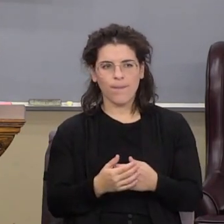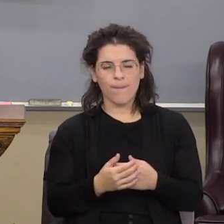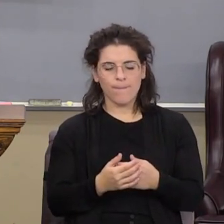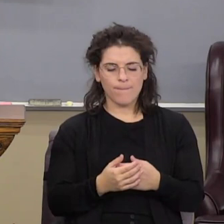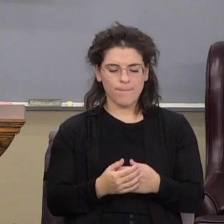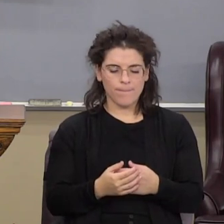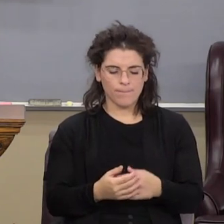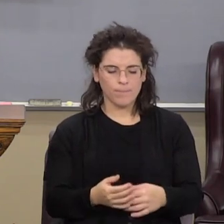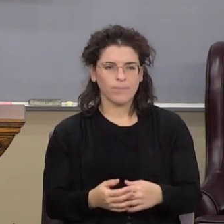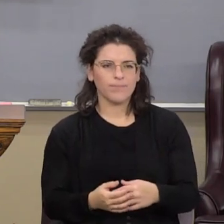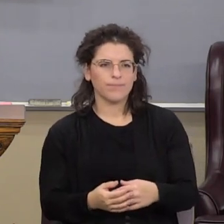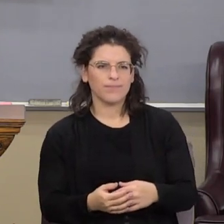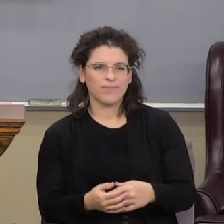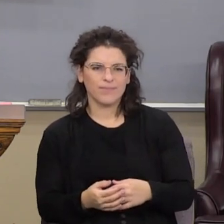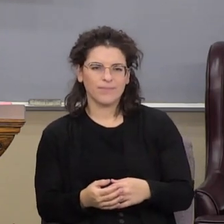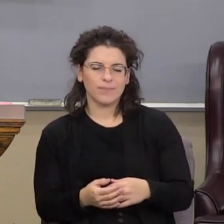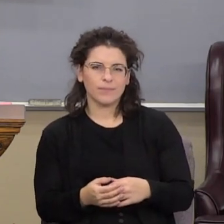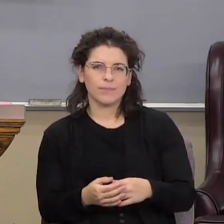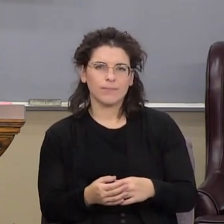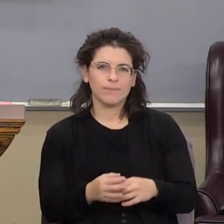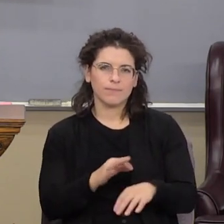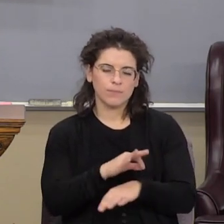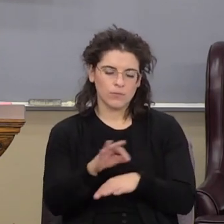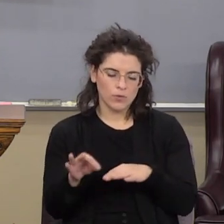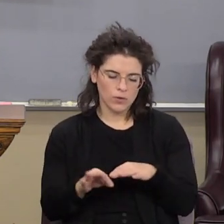why don't you get your feet grounded in something that will help you